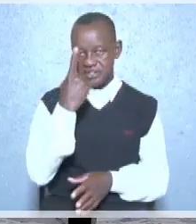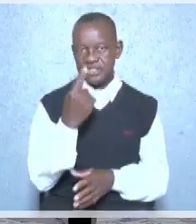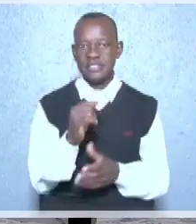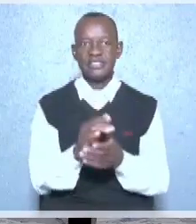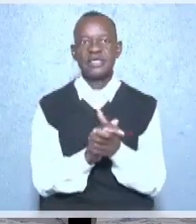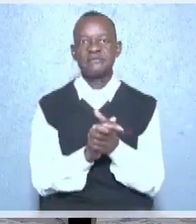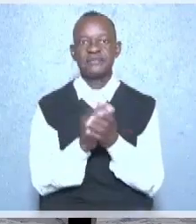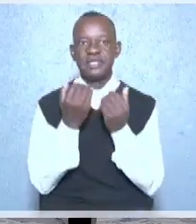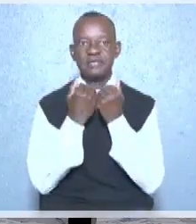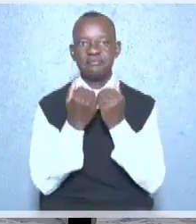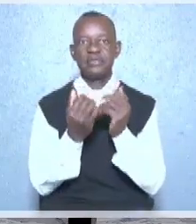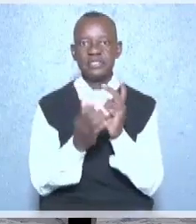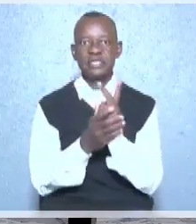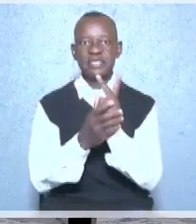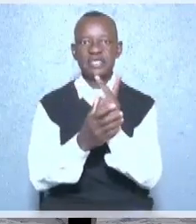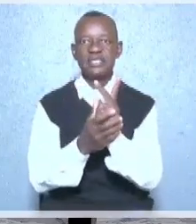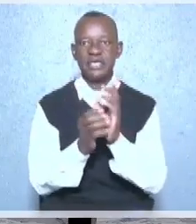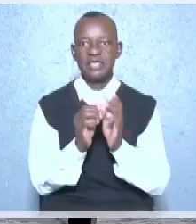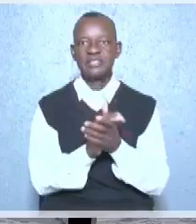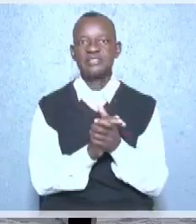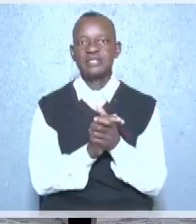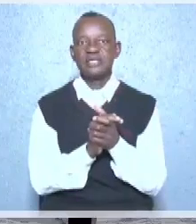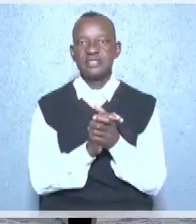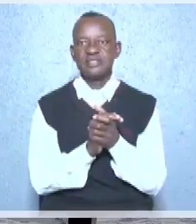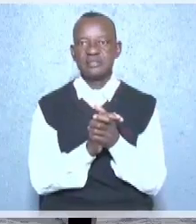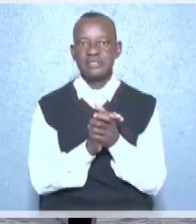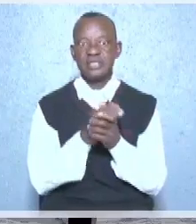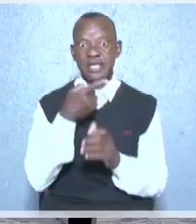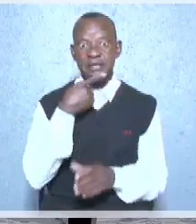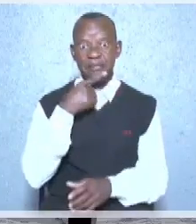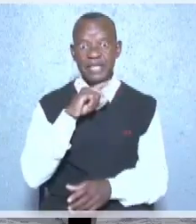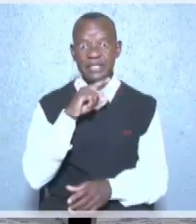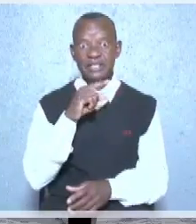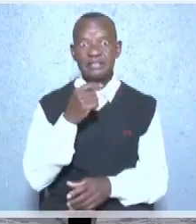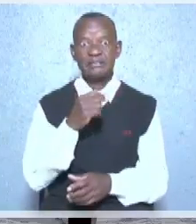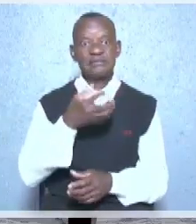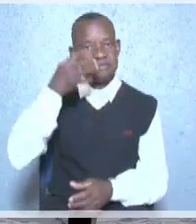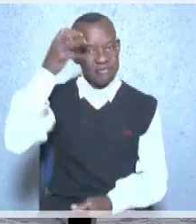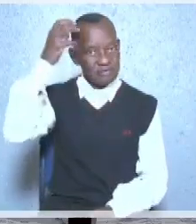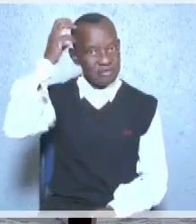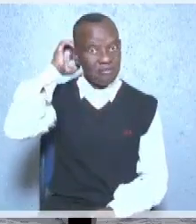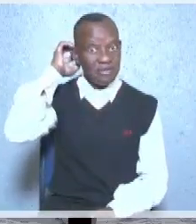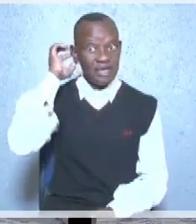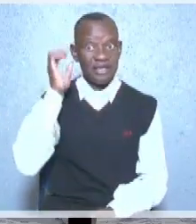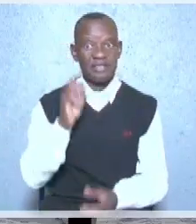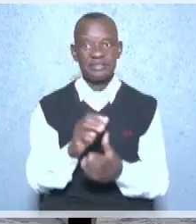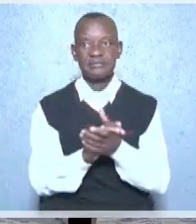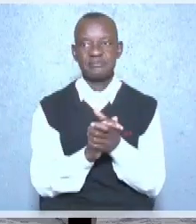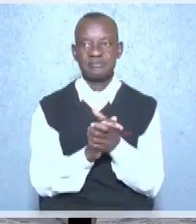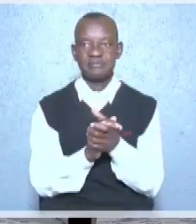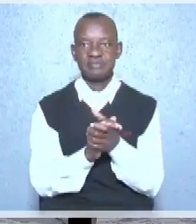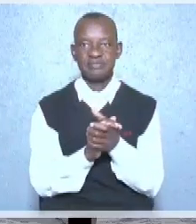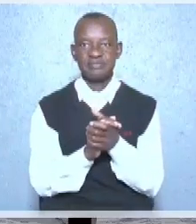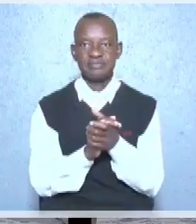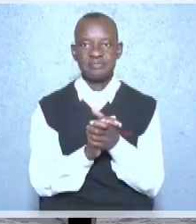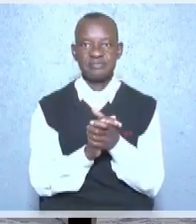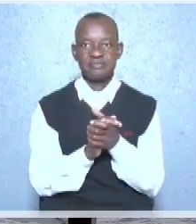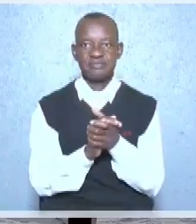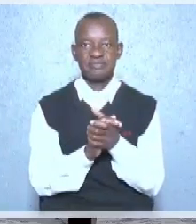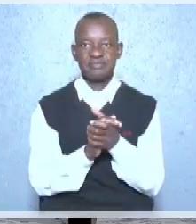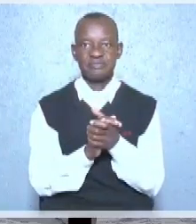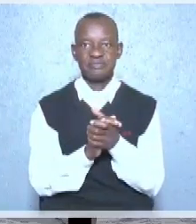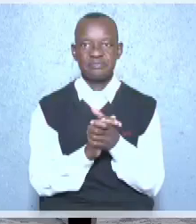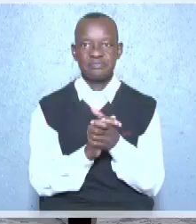Nujoma. Vickson, let's perhaps start off with you. Your first personal encounter with Dr. Sam Nujoma. What were what